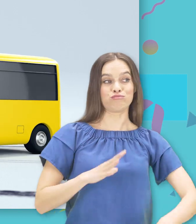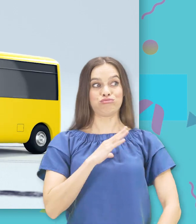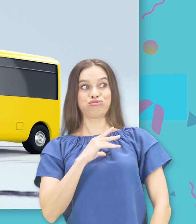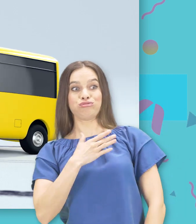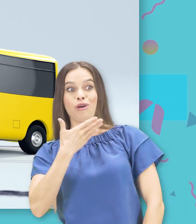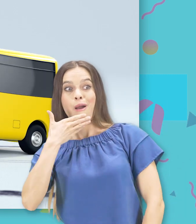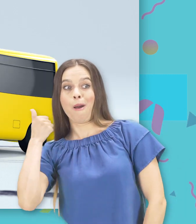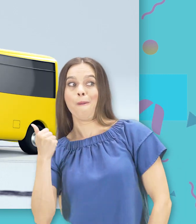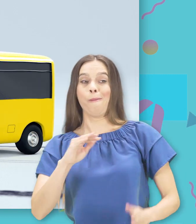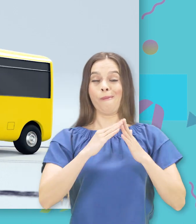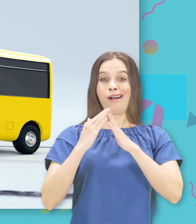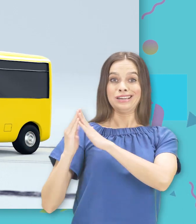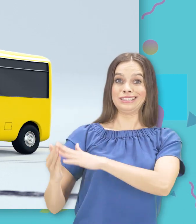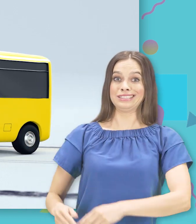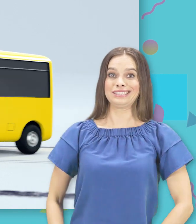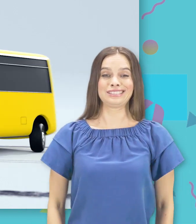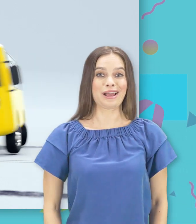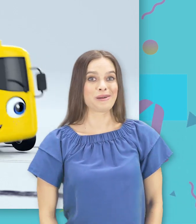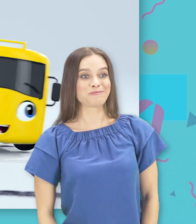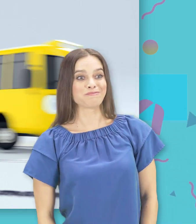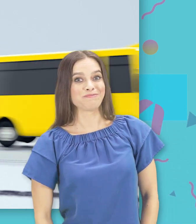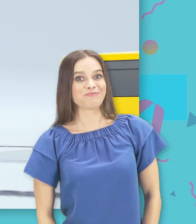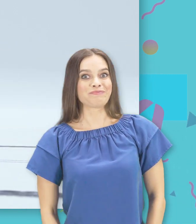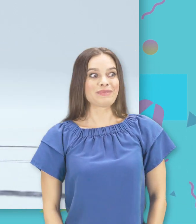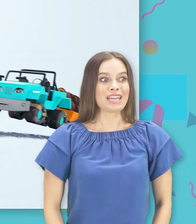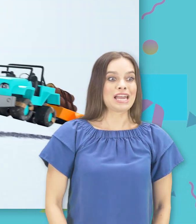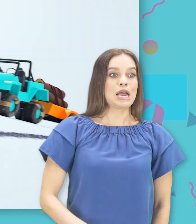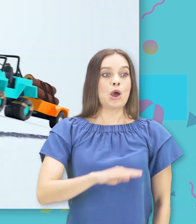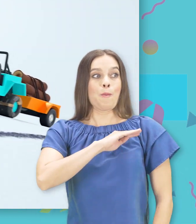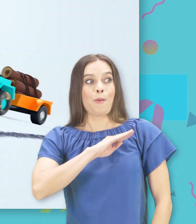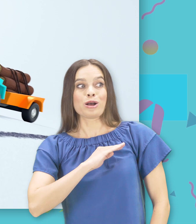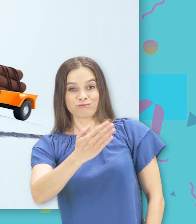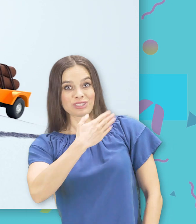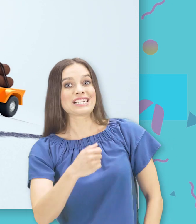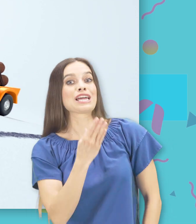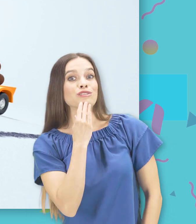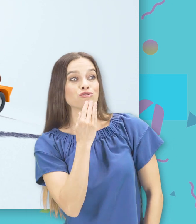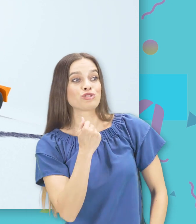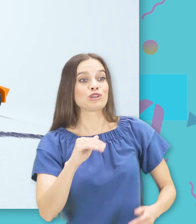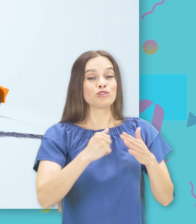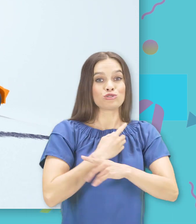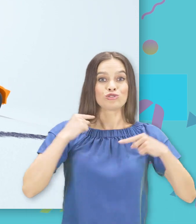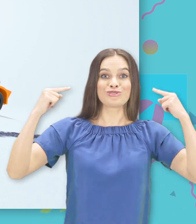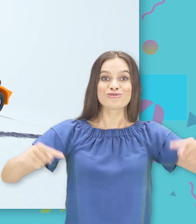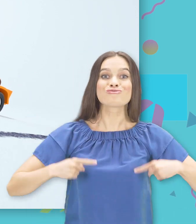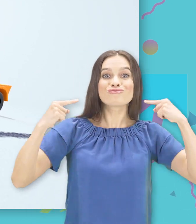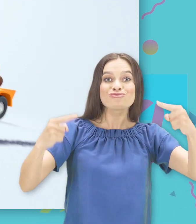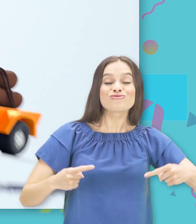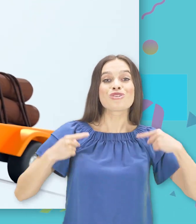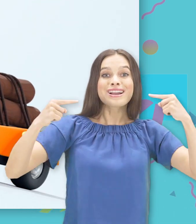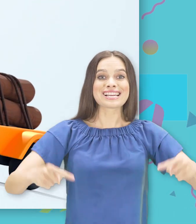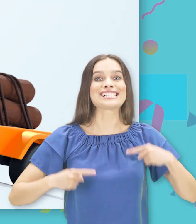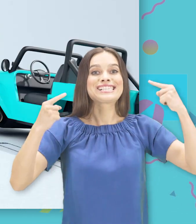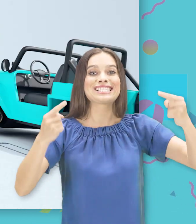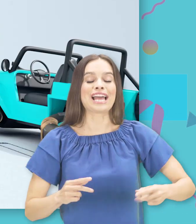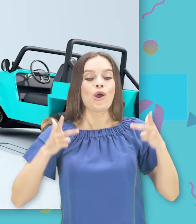the best in town. So let's go get a treat. Put new wheels on your feet. And as we